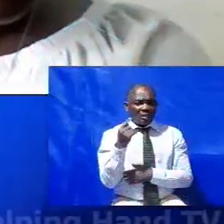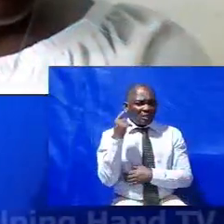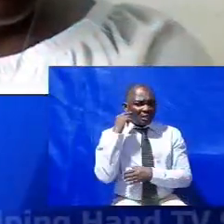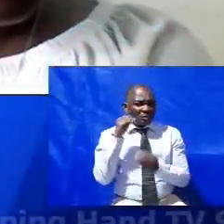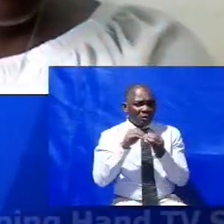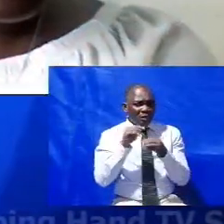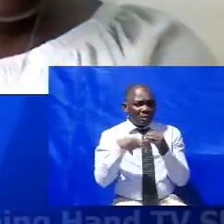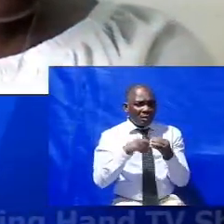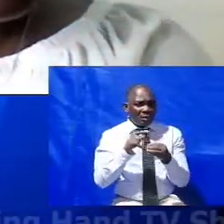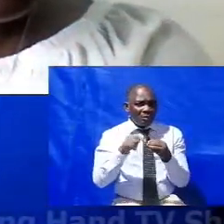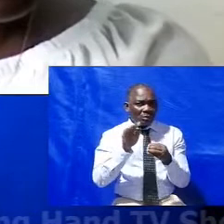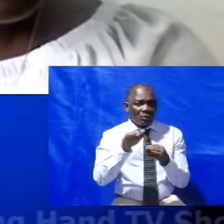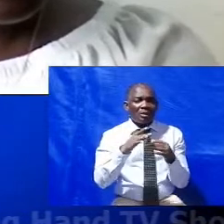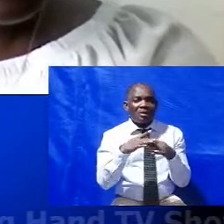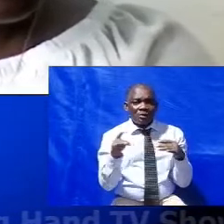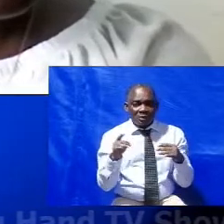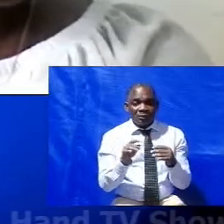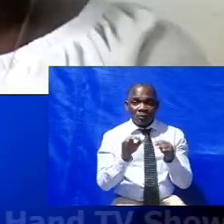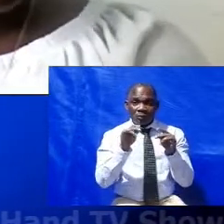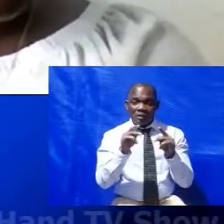I want to dive straight into the story.